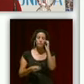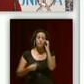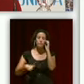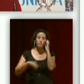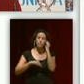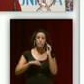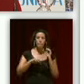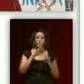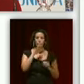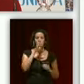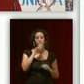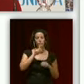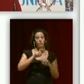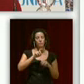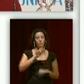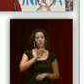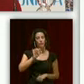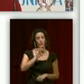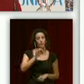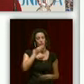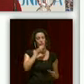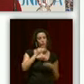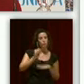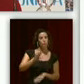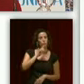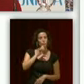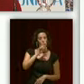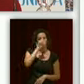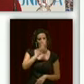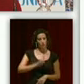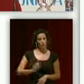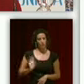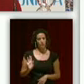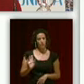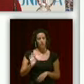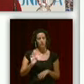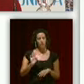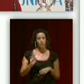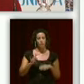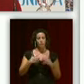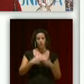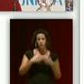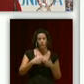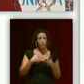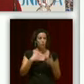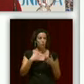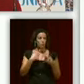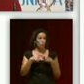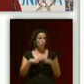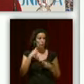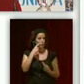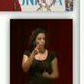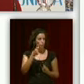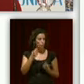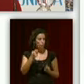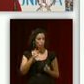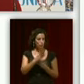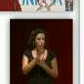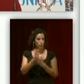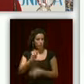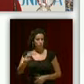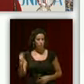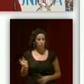This type of application is something in which we have replaced the characters